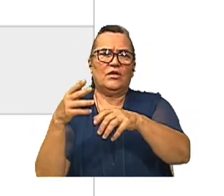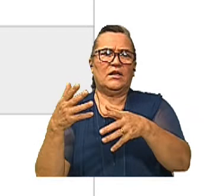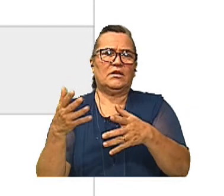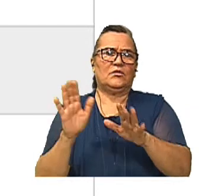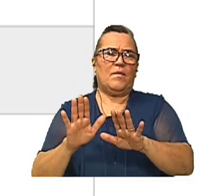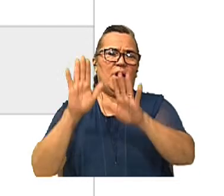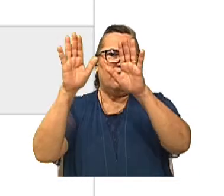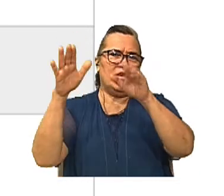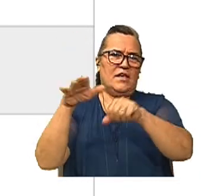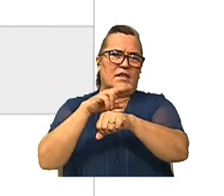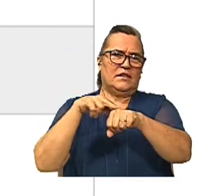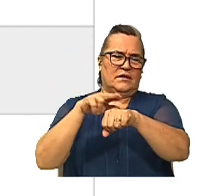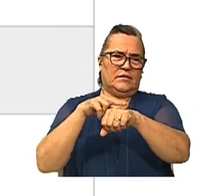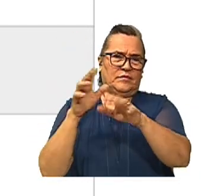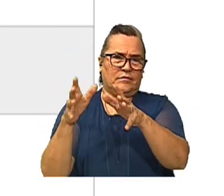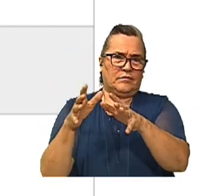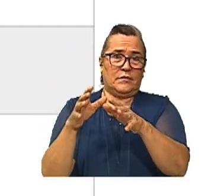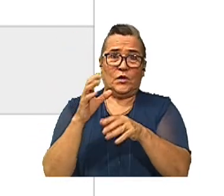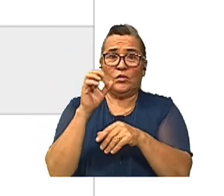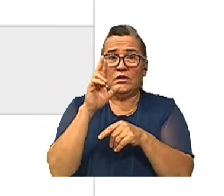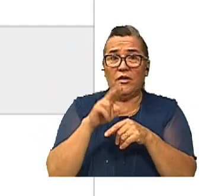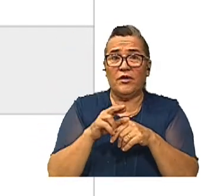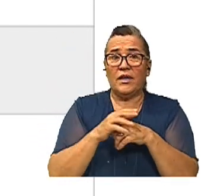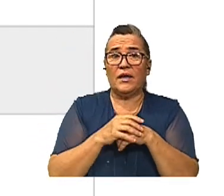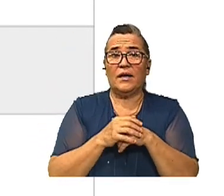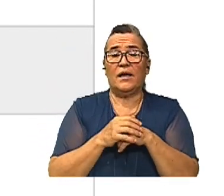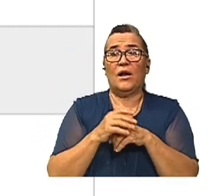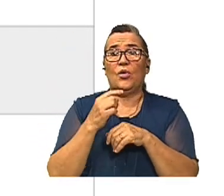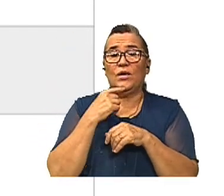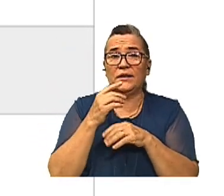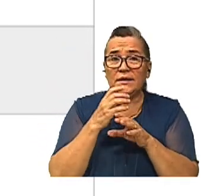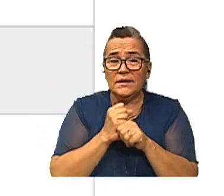Rica. Okay, we did it.